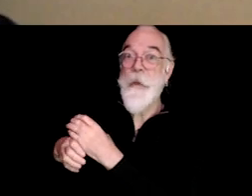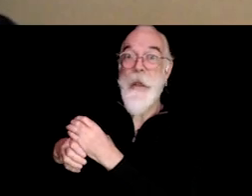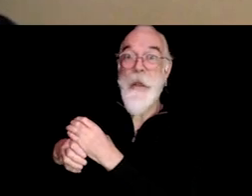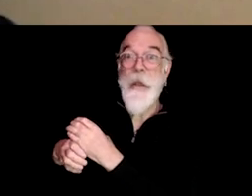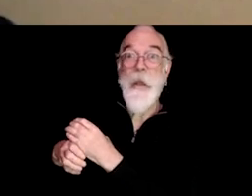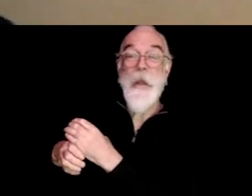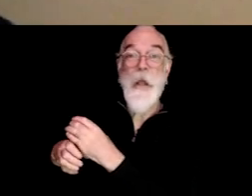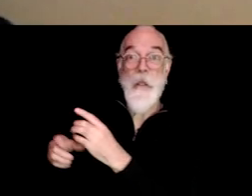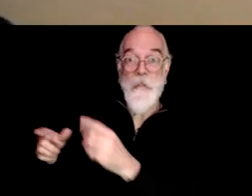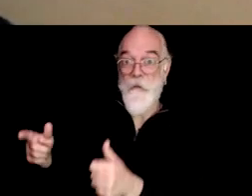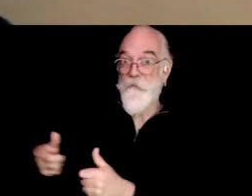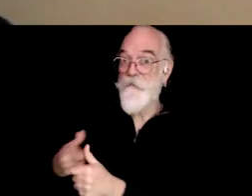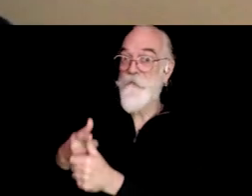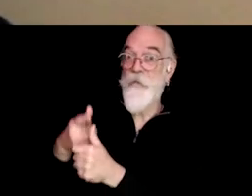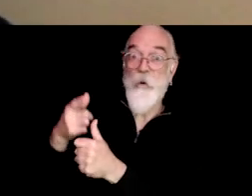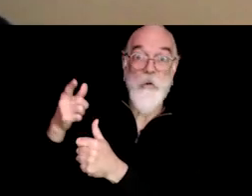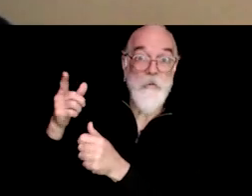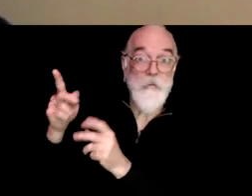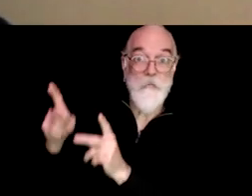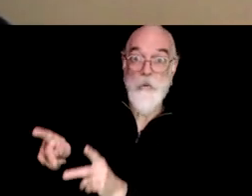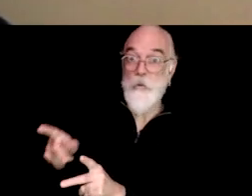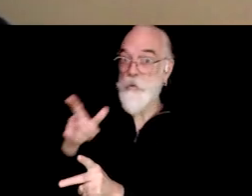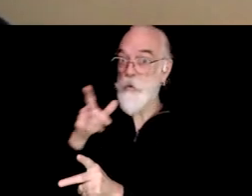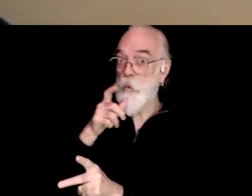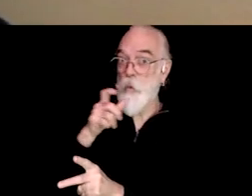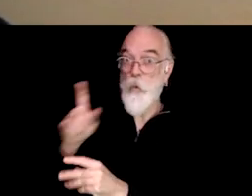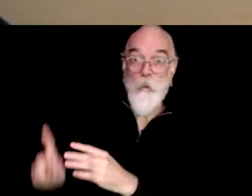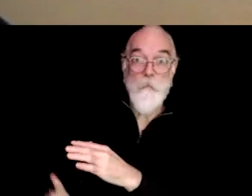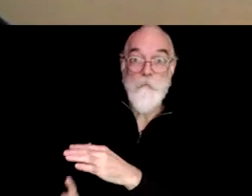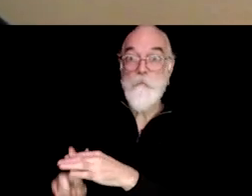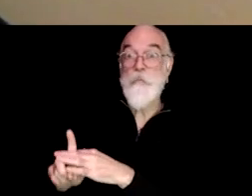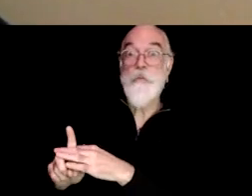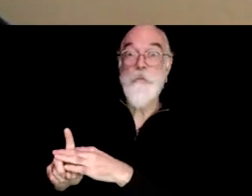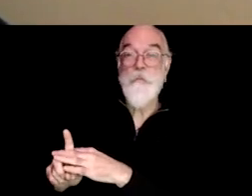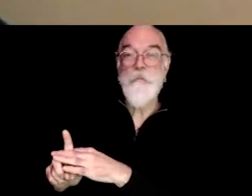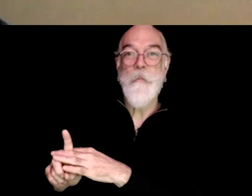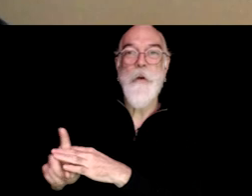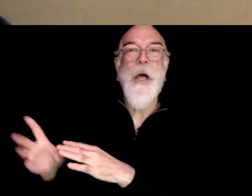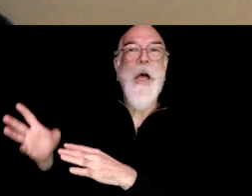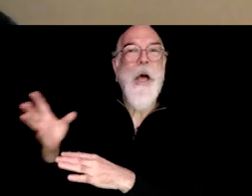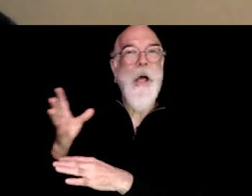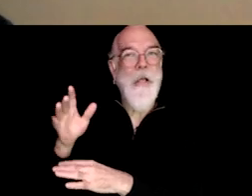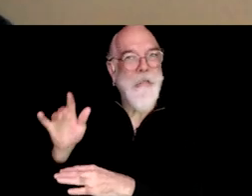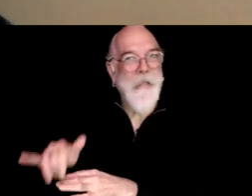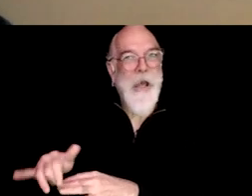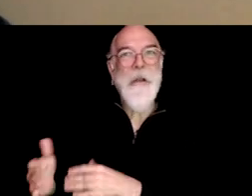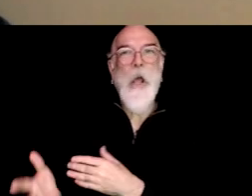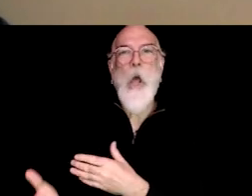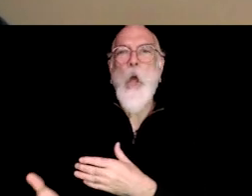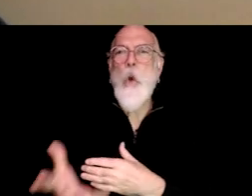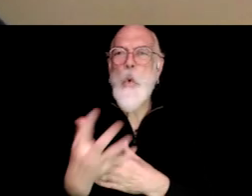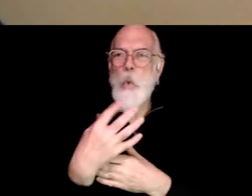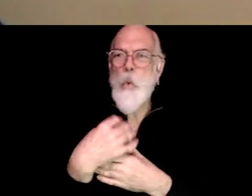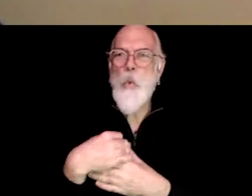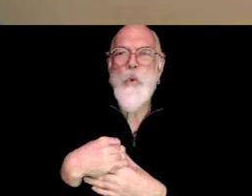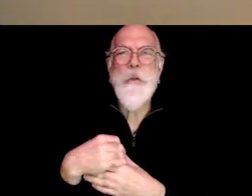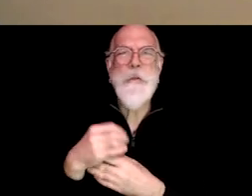and with the exclusion of sacred lands or the inclusion, excuse me, the inclusion of sacred